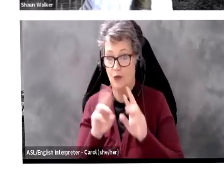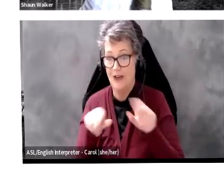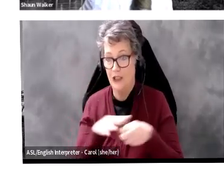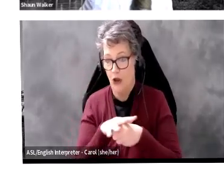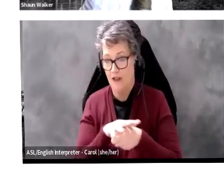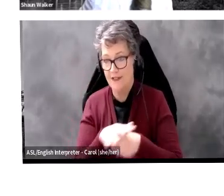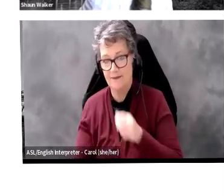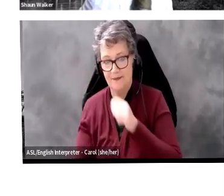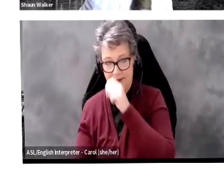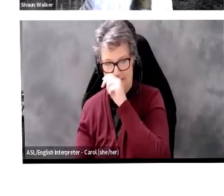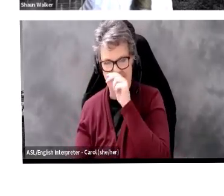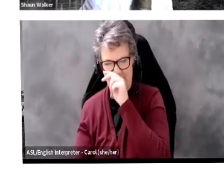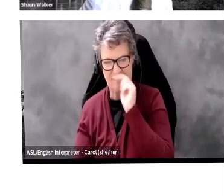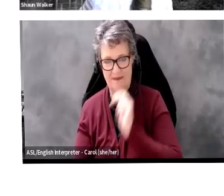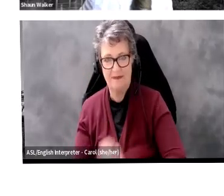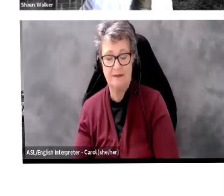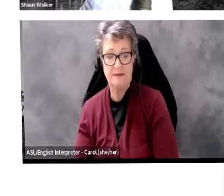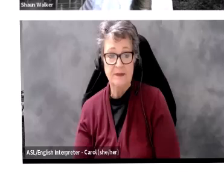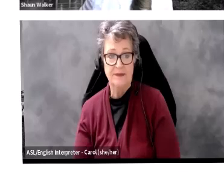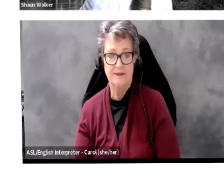regionals.